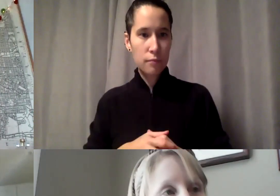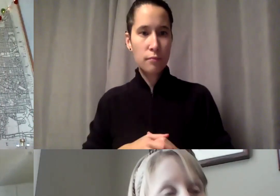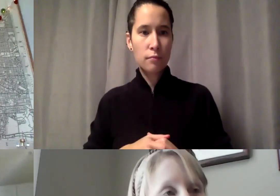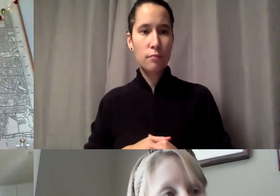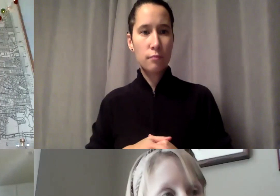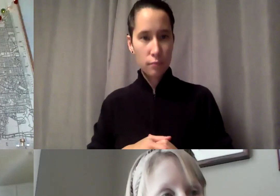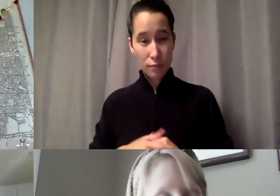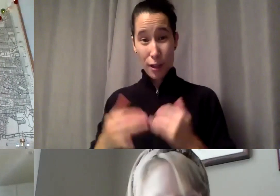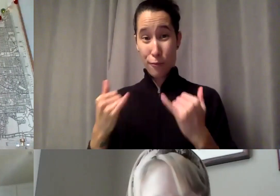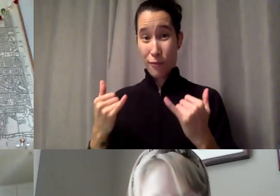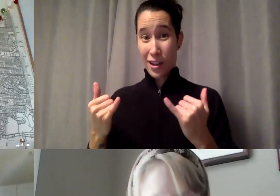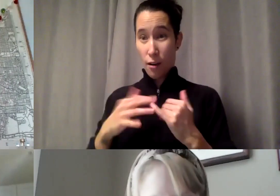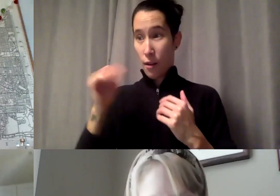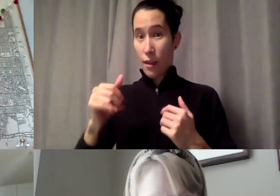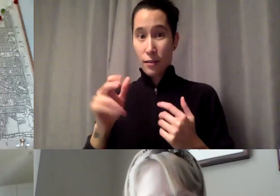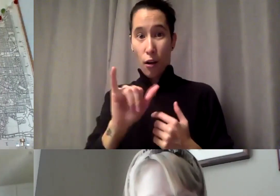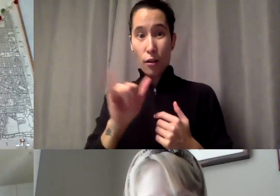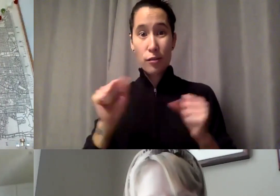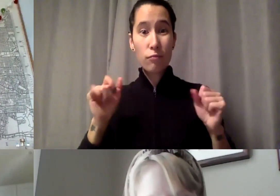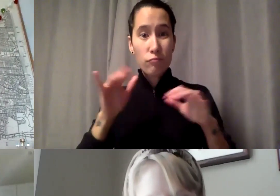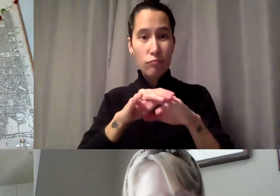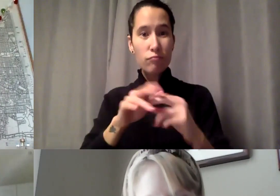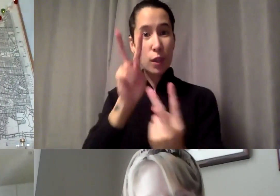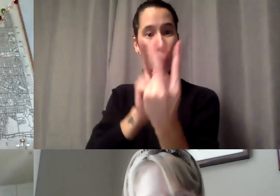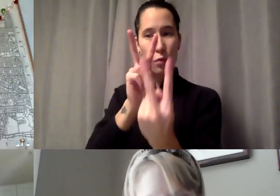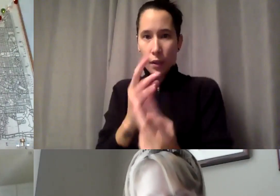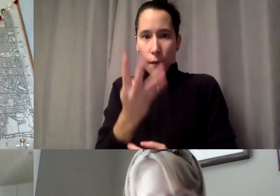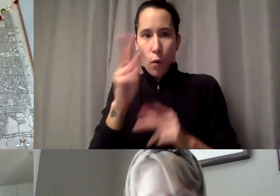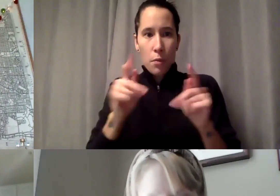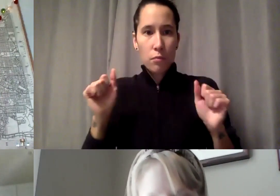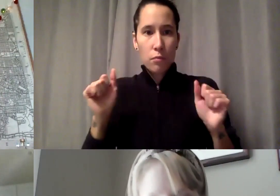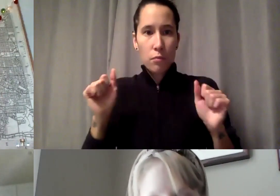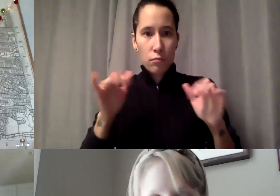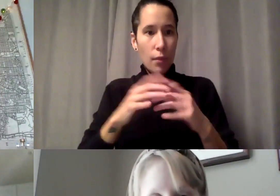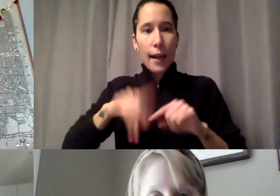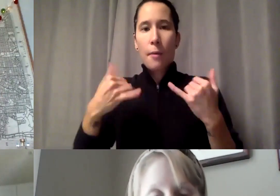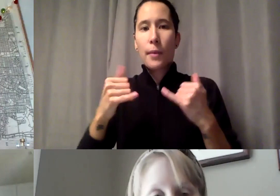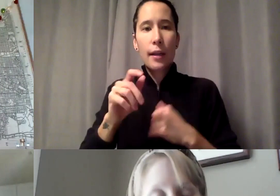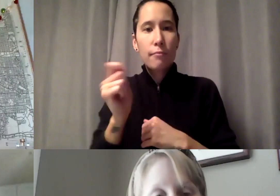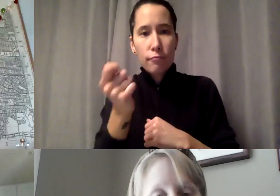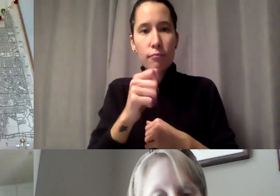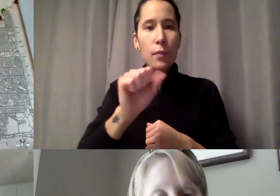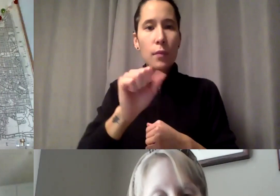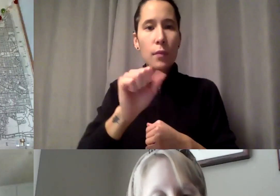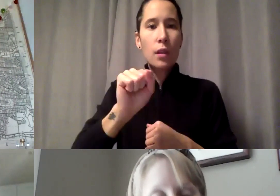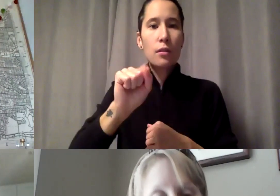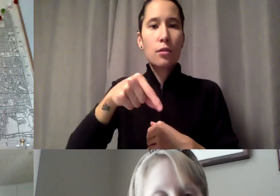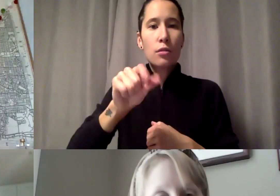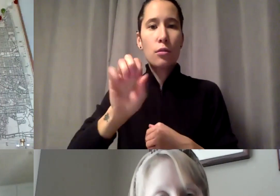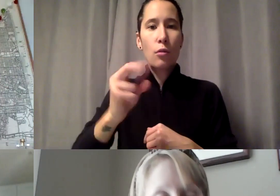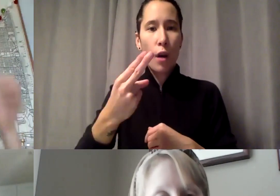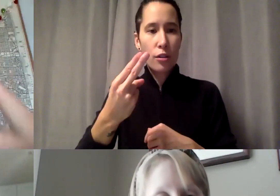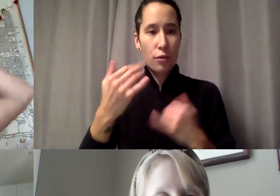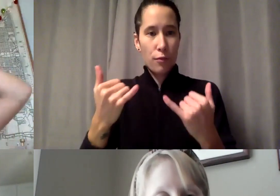would be a group coming together. I can't play squash right now with if I can't maintain 3 meters physical